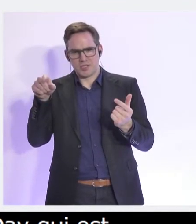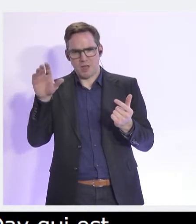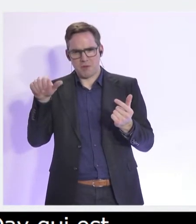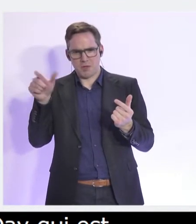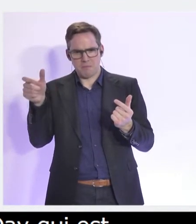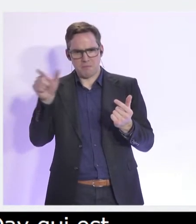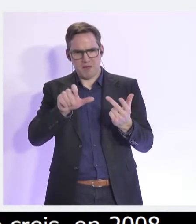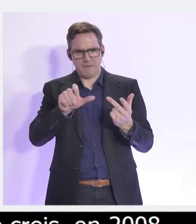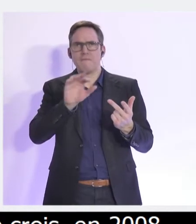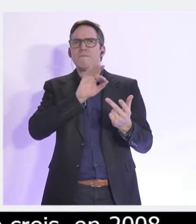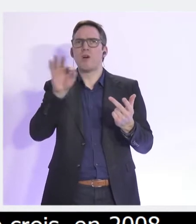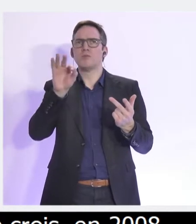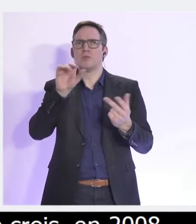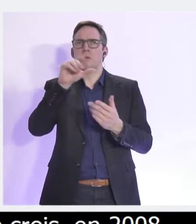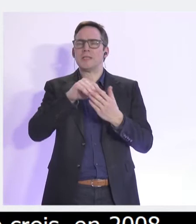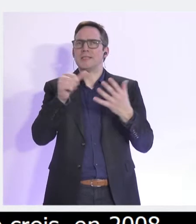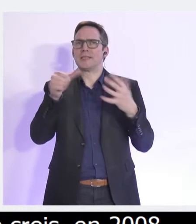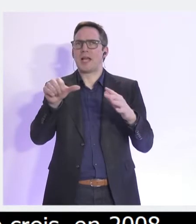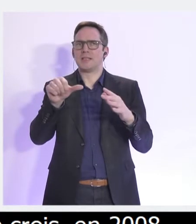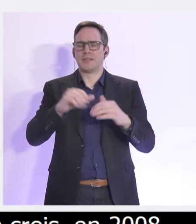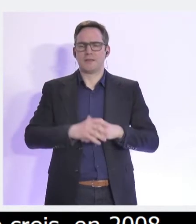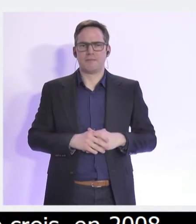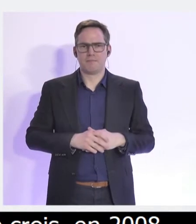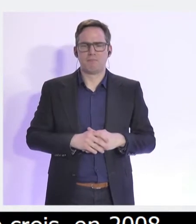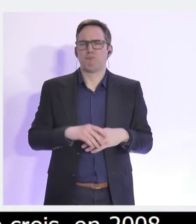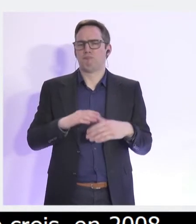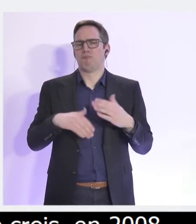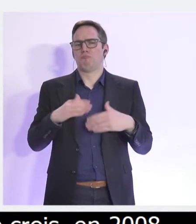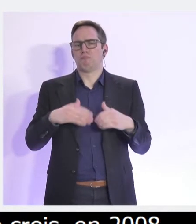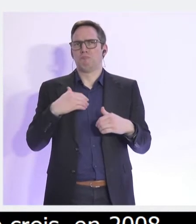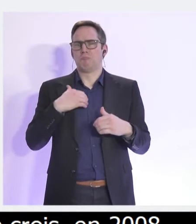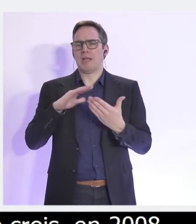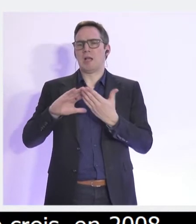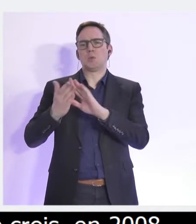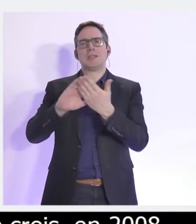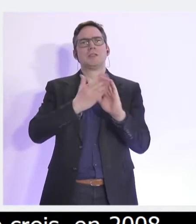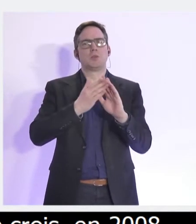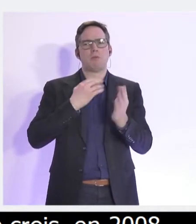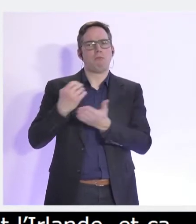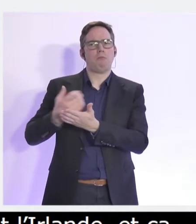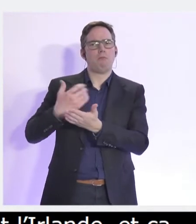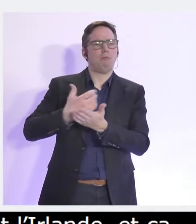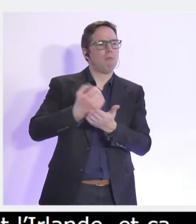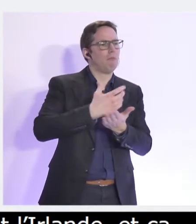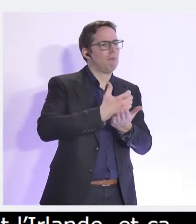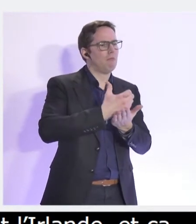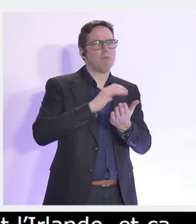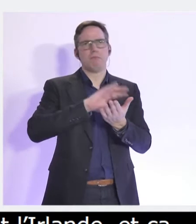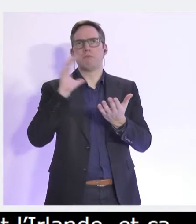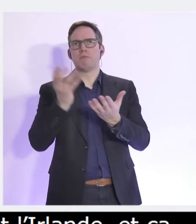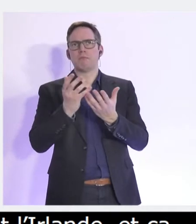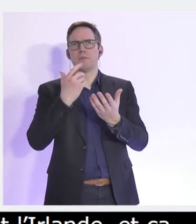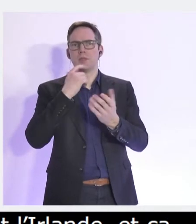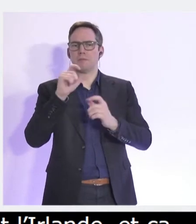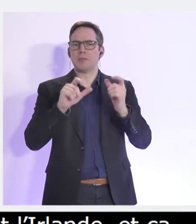in 2010, and in France in 2016. But I've had some feedback from quite a lot of associations in terms